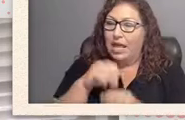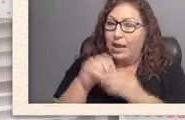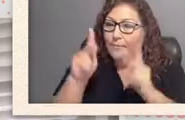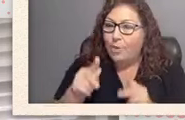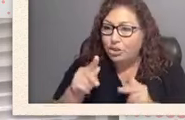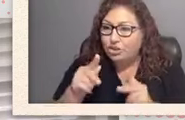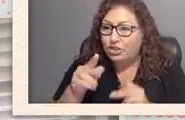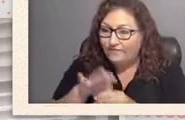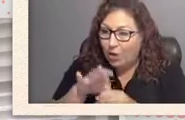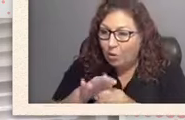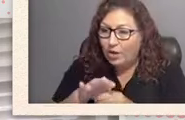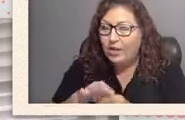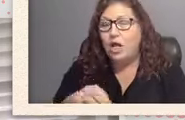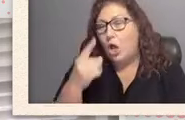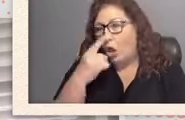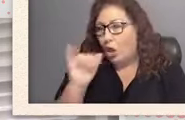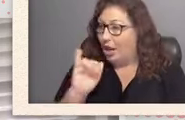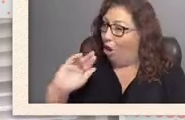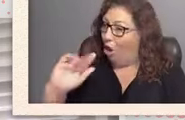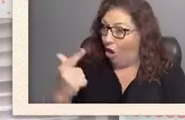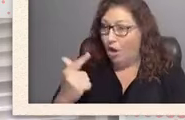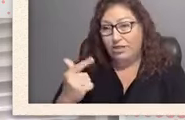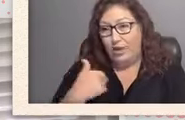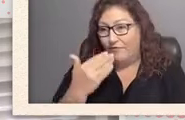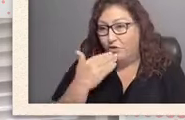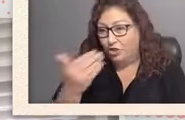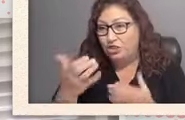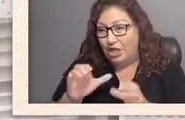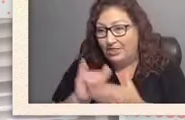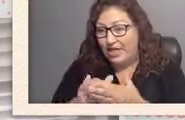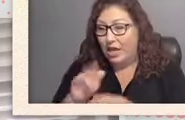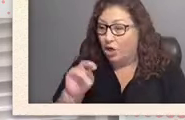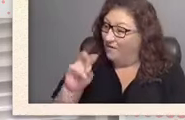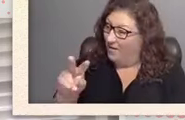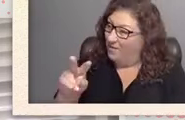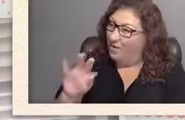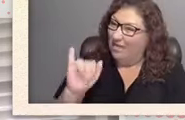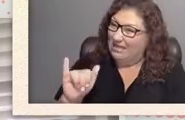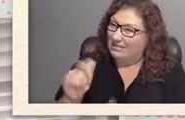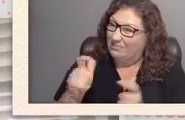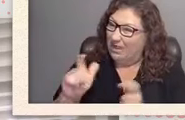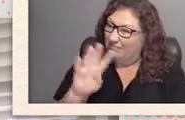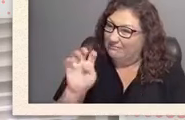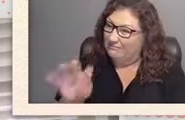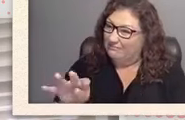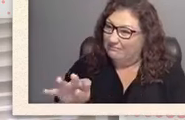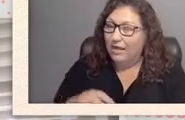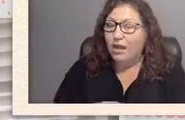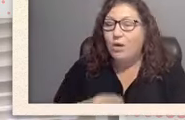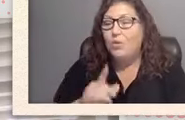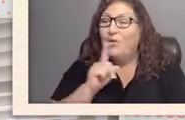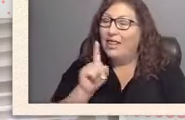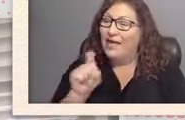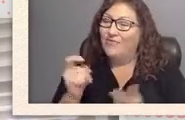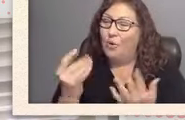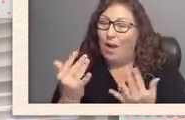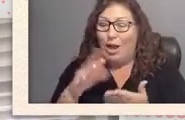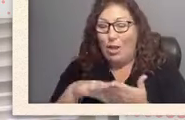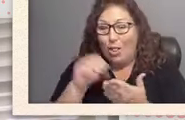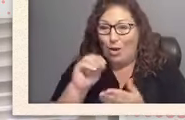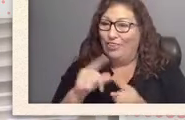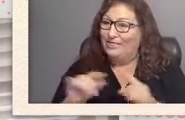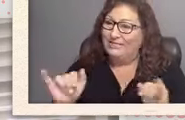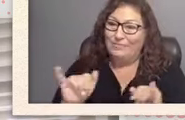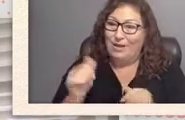like August, there's a really good shot of that. In November, that's a big question mark. And so we're going to have to wait and learn at the same time that everyone else does.